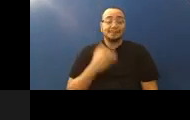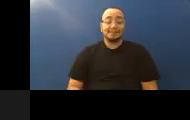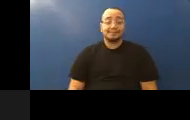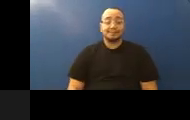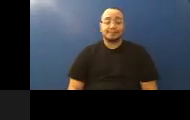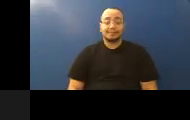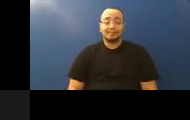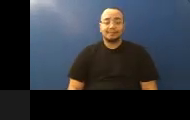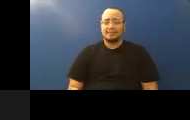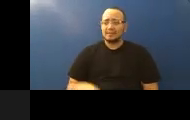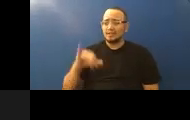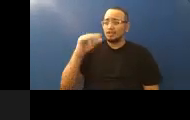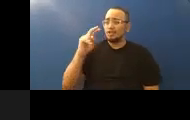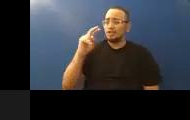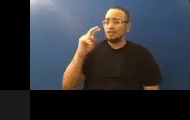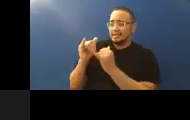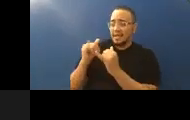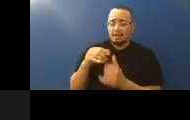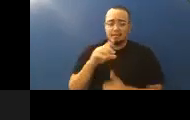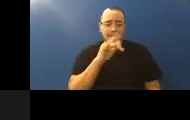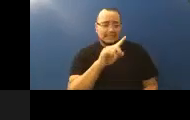Same here. You want to go first, Danny?